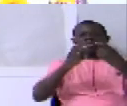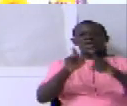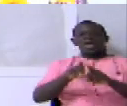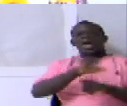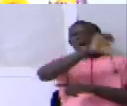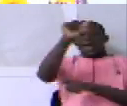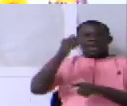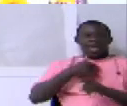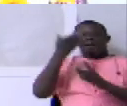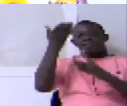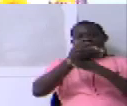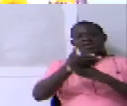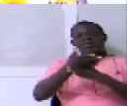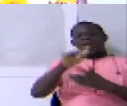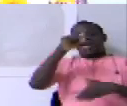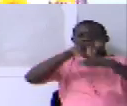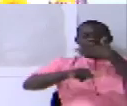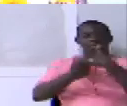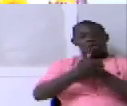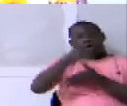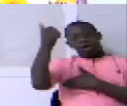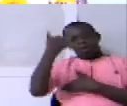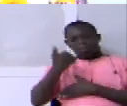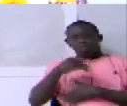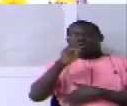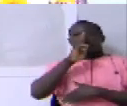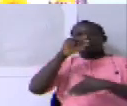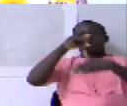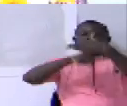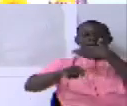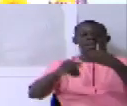I believe in those people down there,